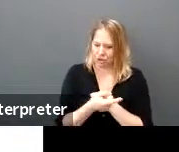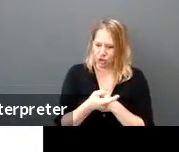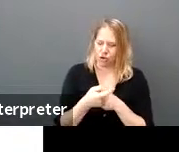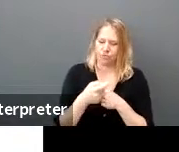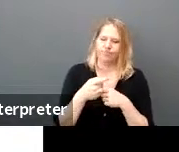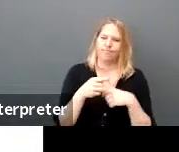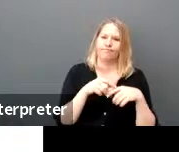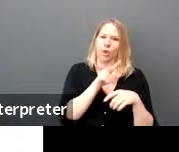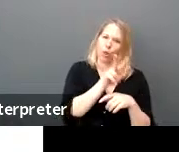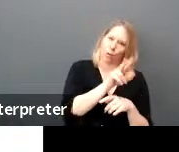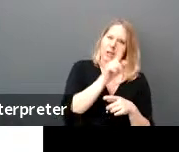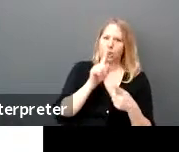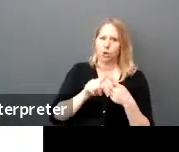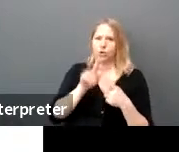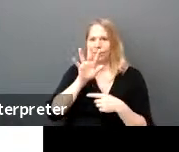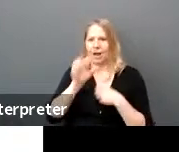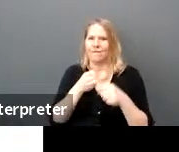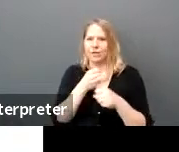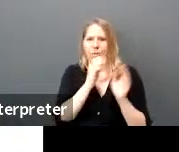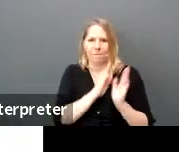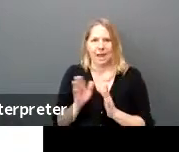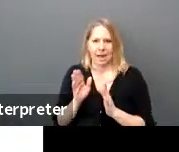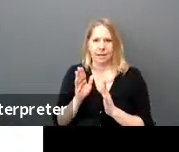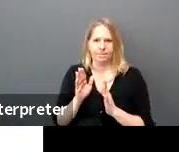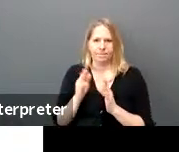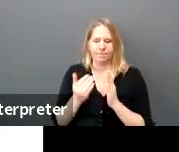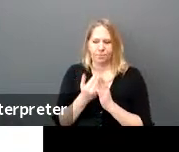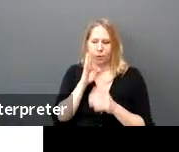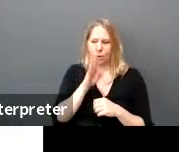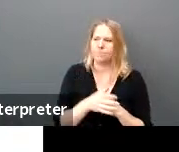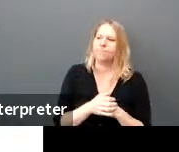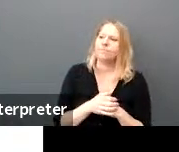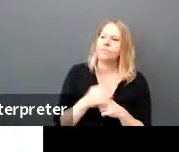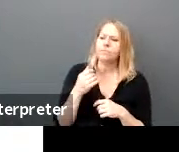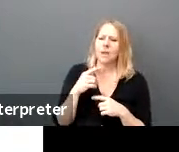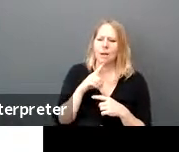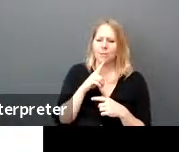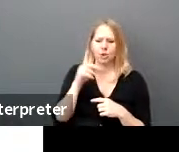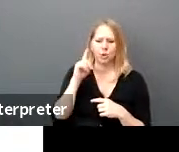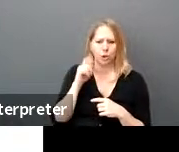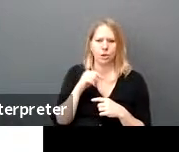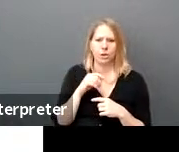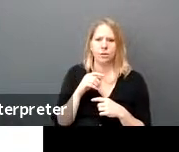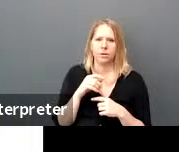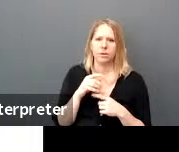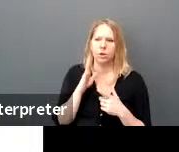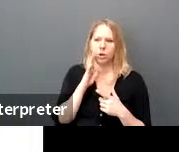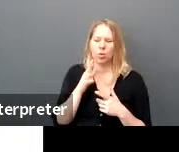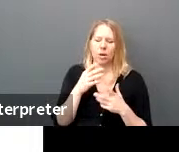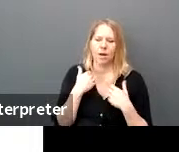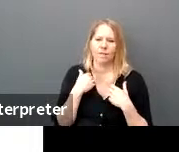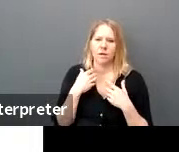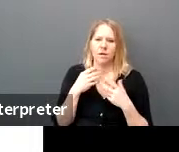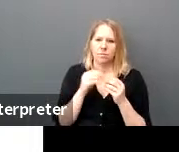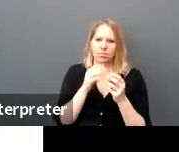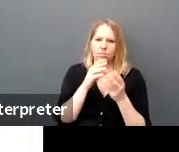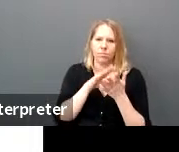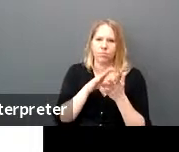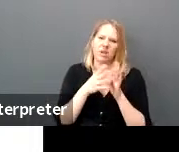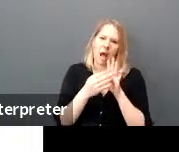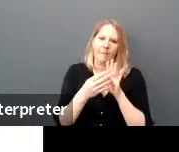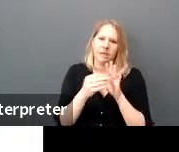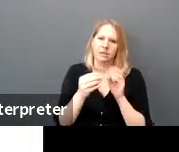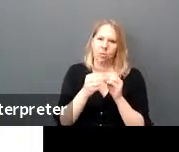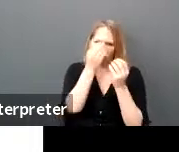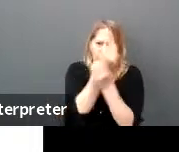or 5-year cycle. And I'm sure you guys, through your board orientations, will be getting copies and further information about